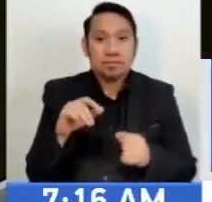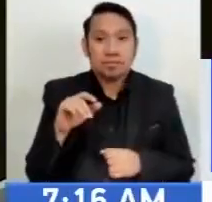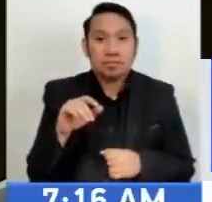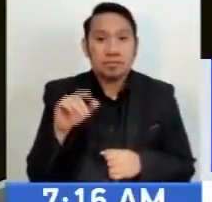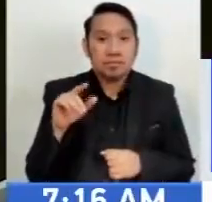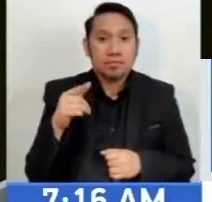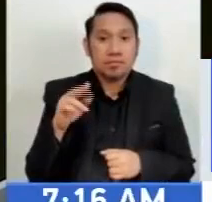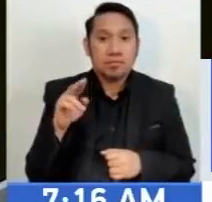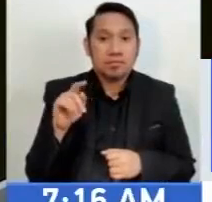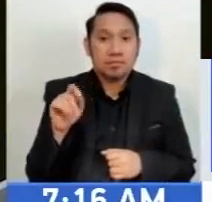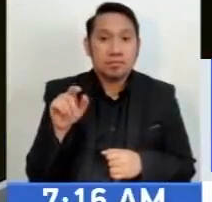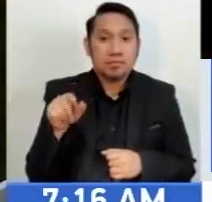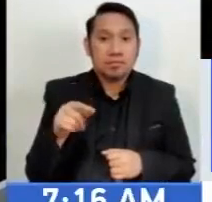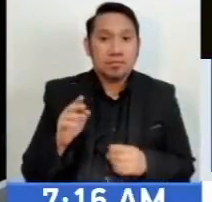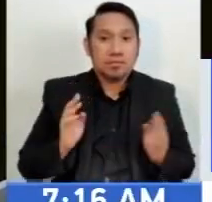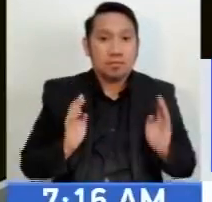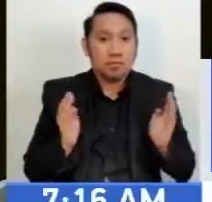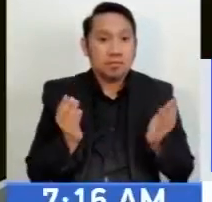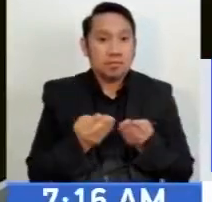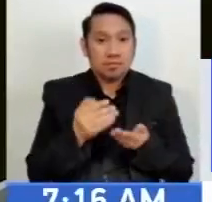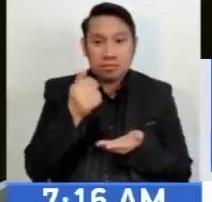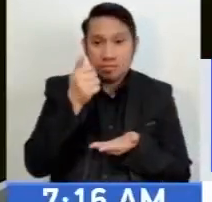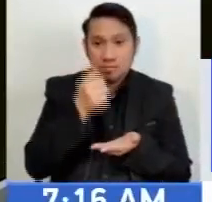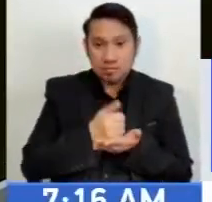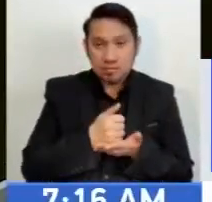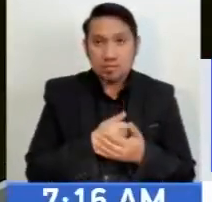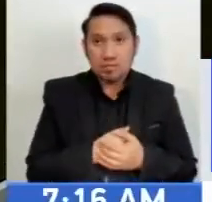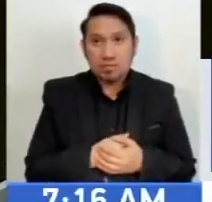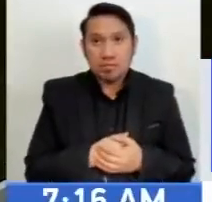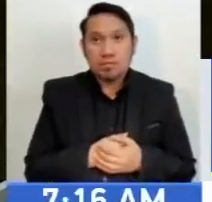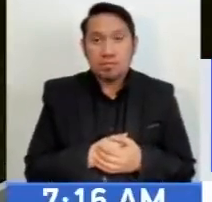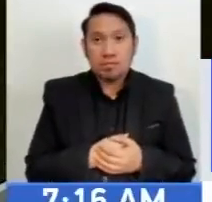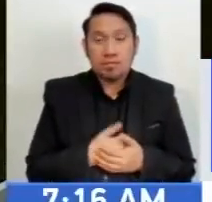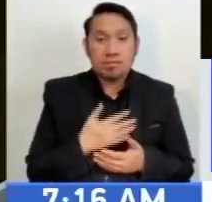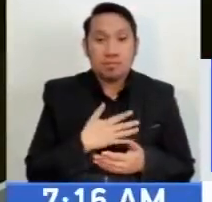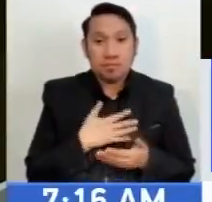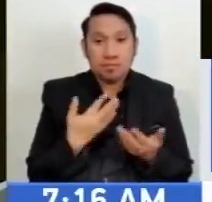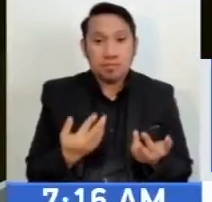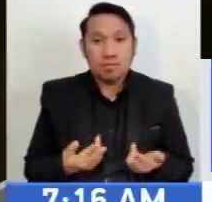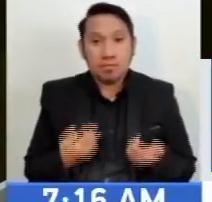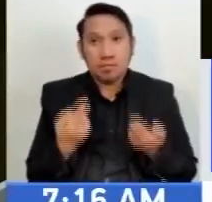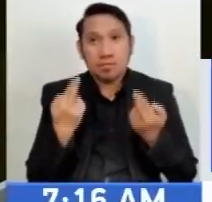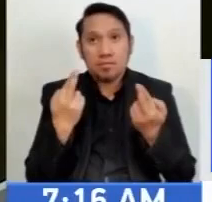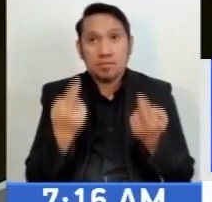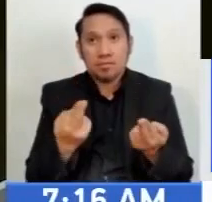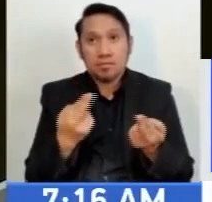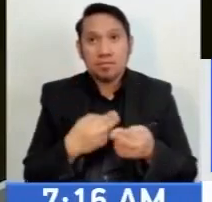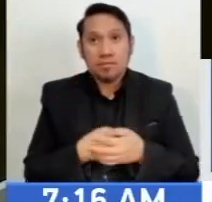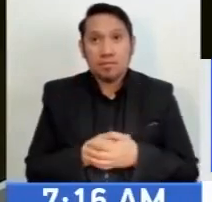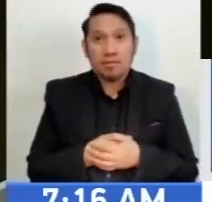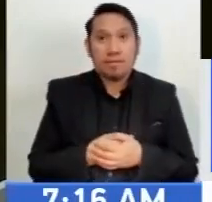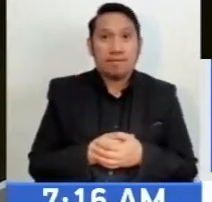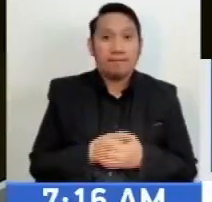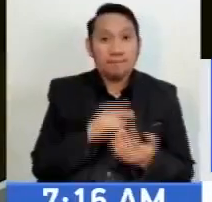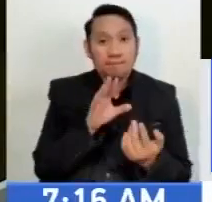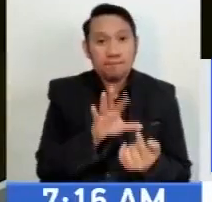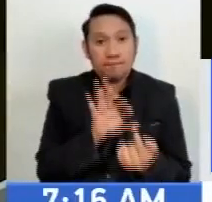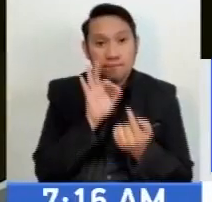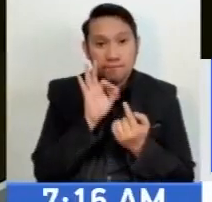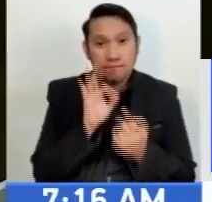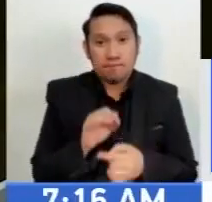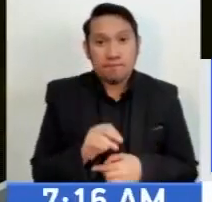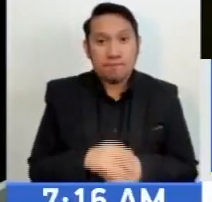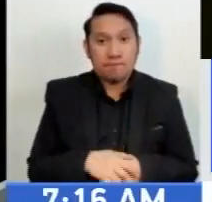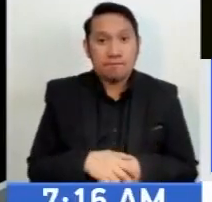The board also approved my recommendation to elect Mr. Gilberto R.